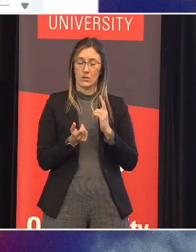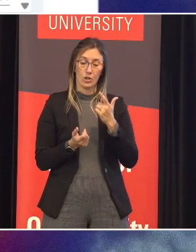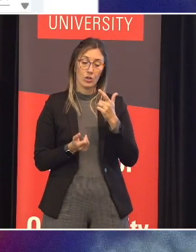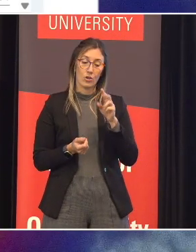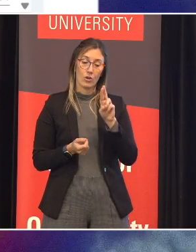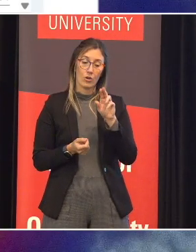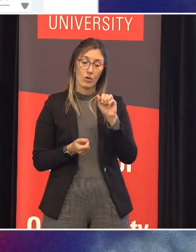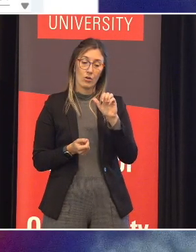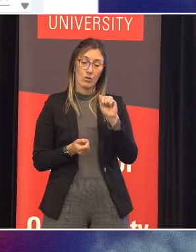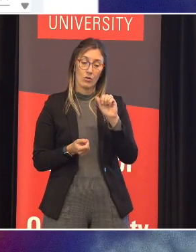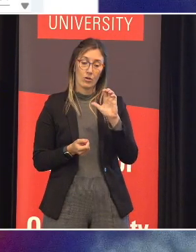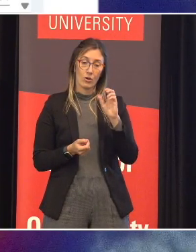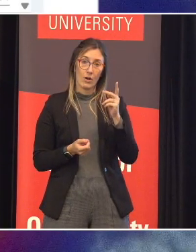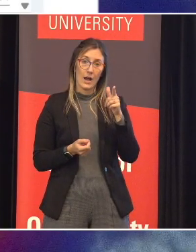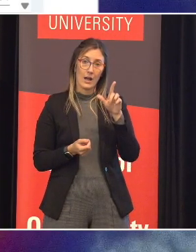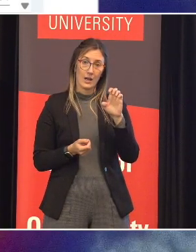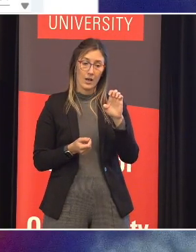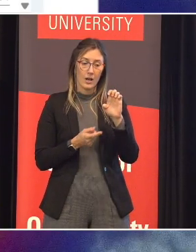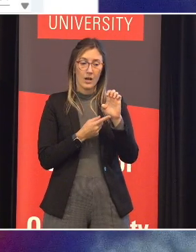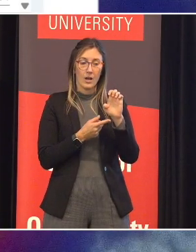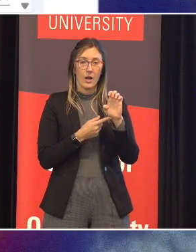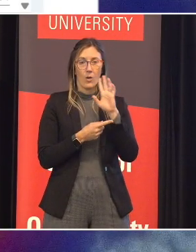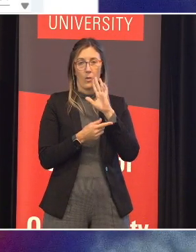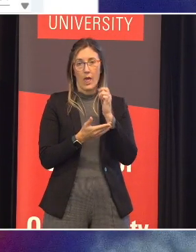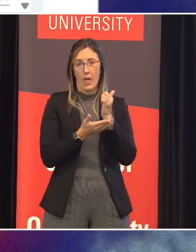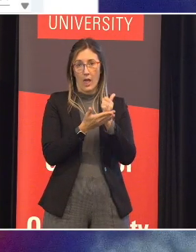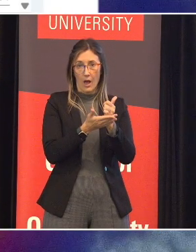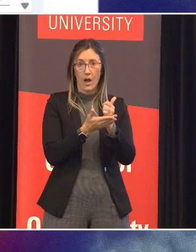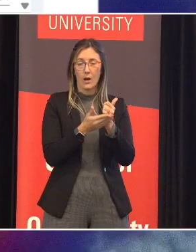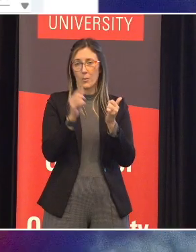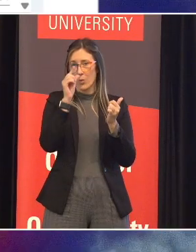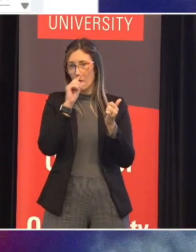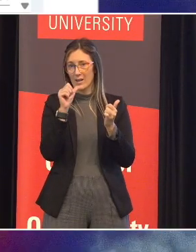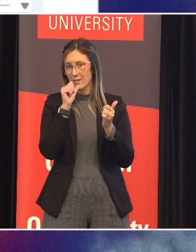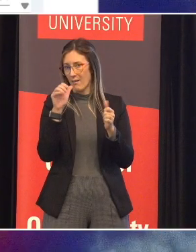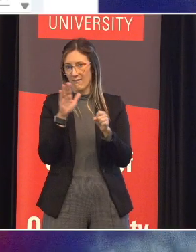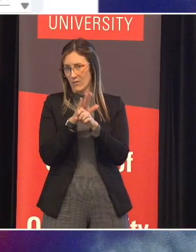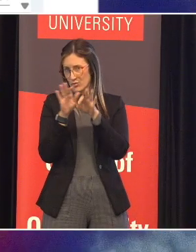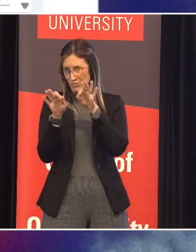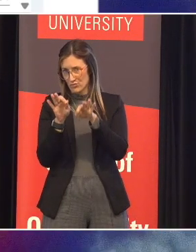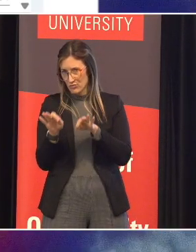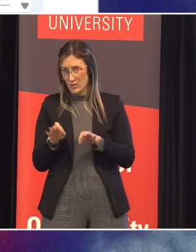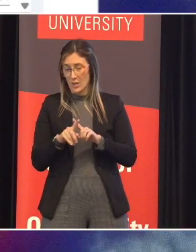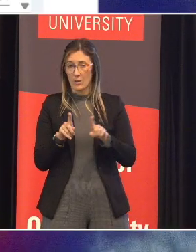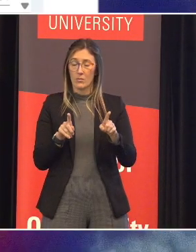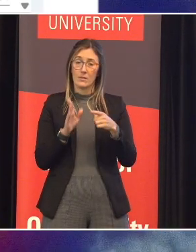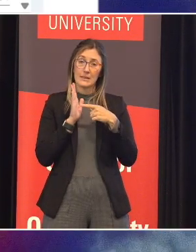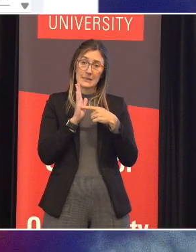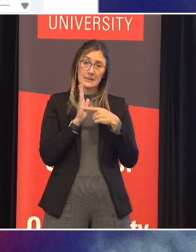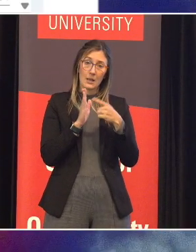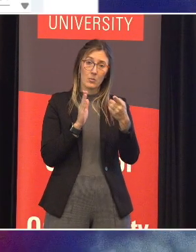kind of fills in the gap for Google. So if you have a long table and you need more than a